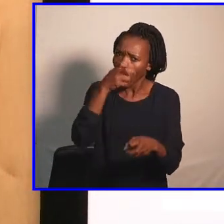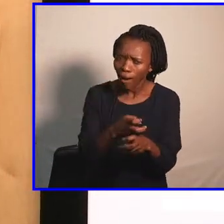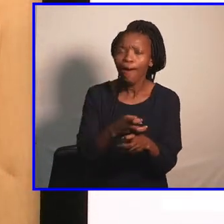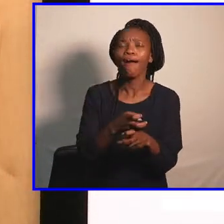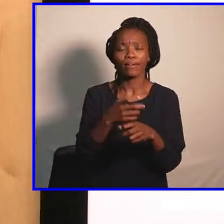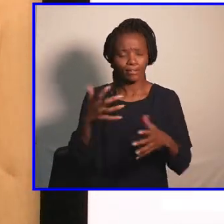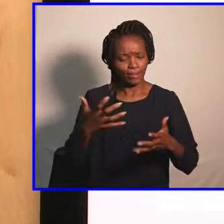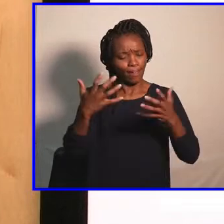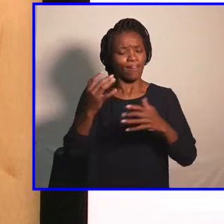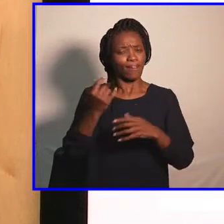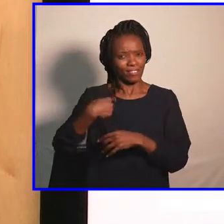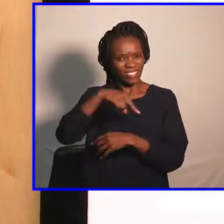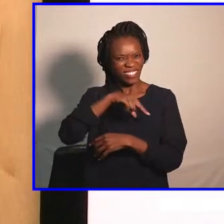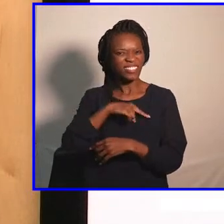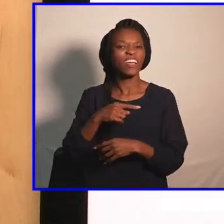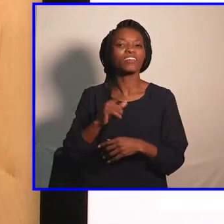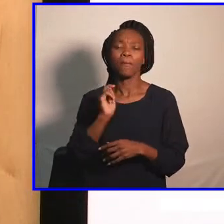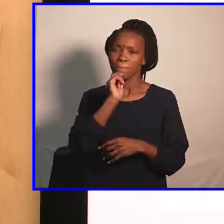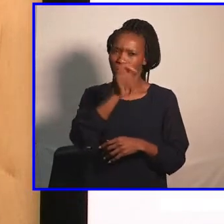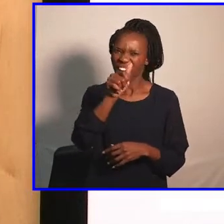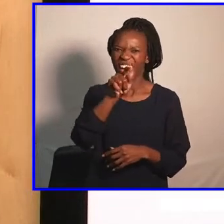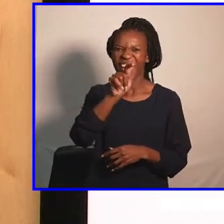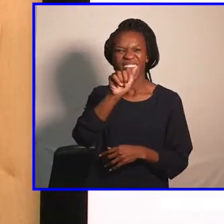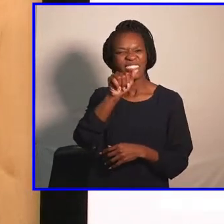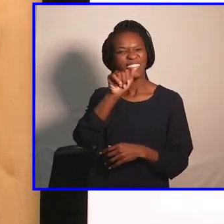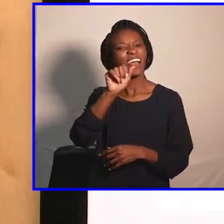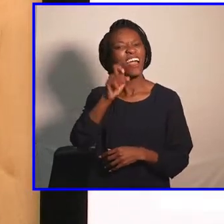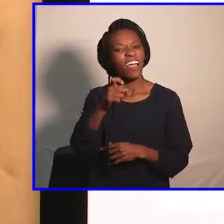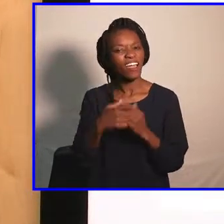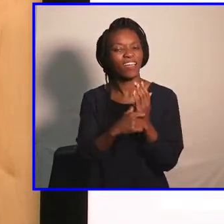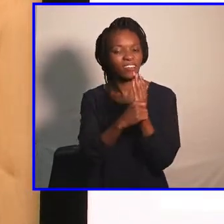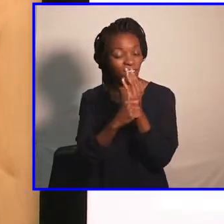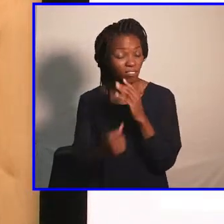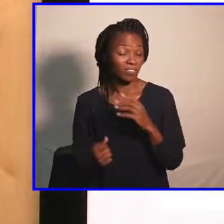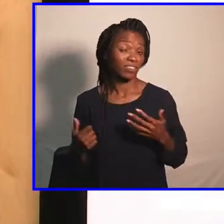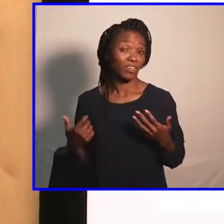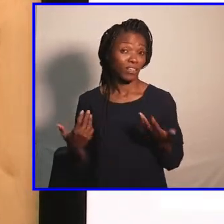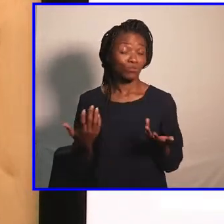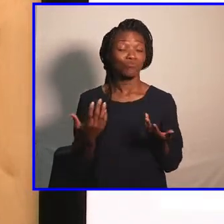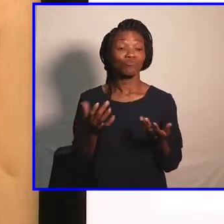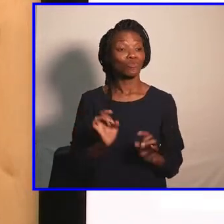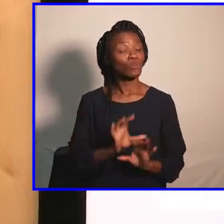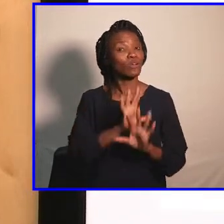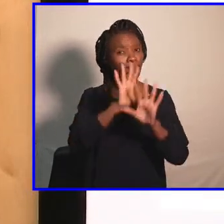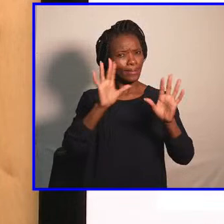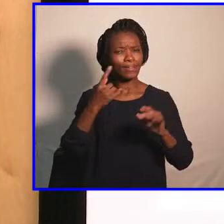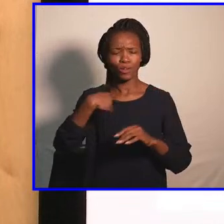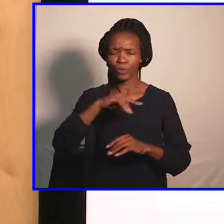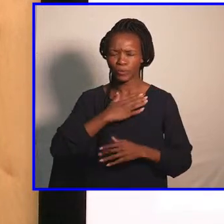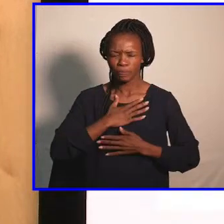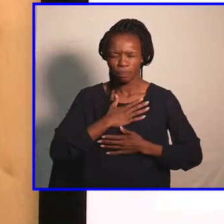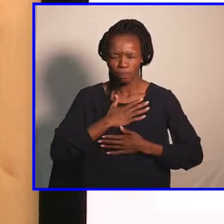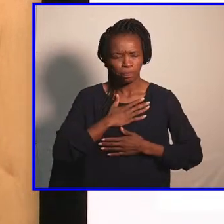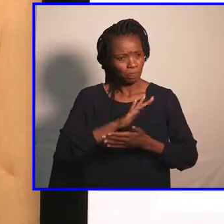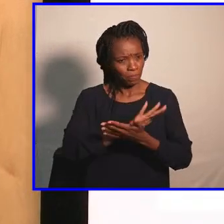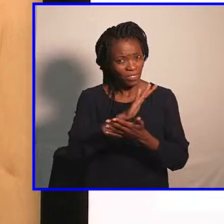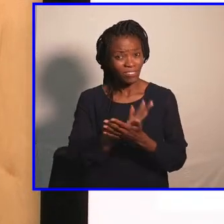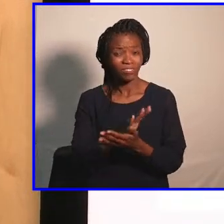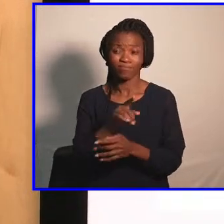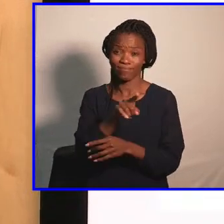pay, South Africans are coming forward, and this is precisely what we should appreciate about South